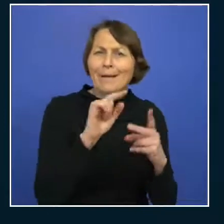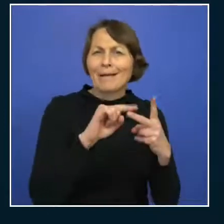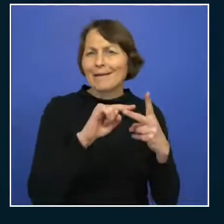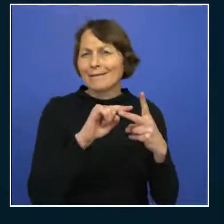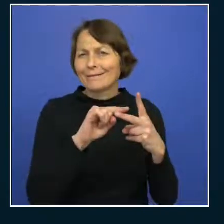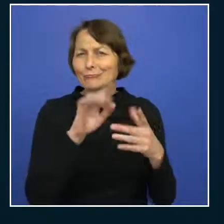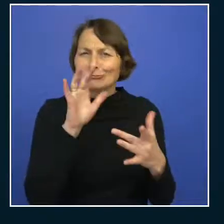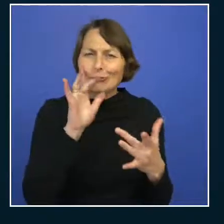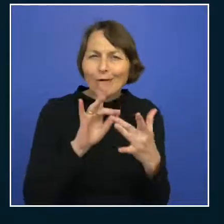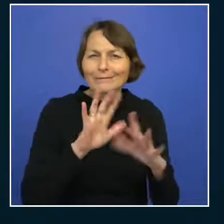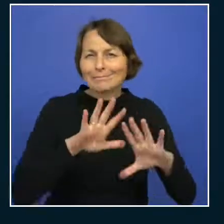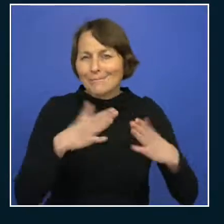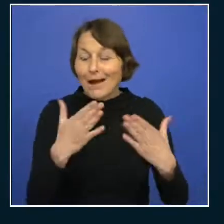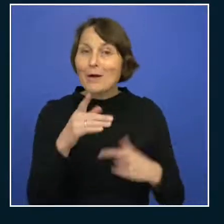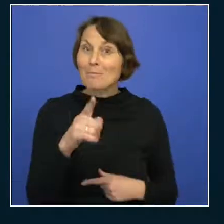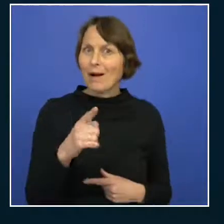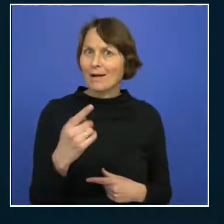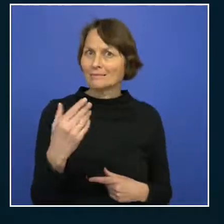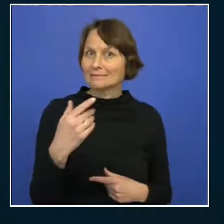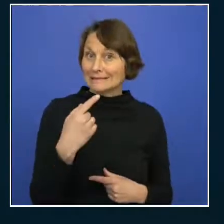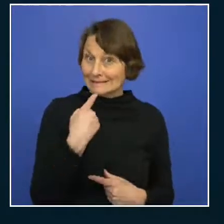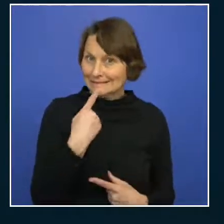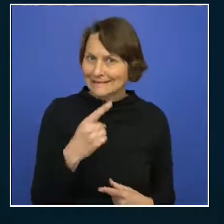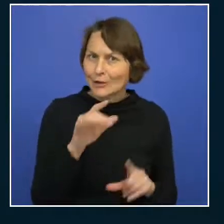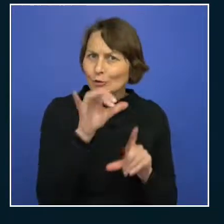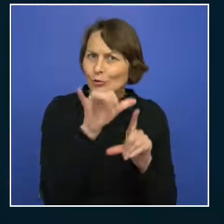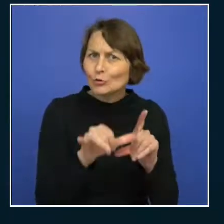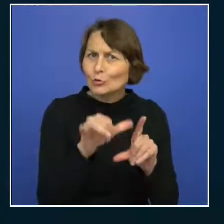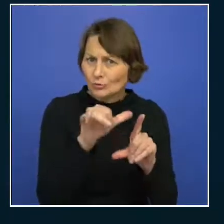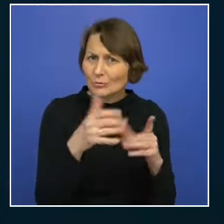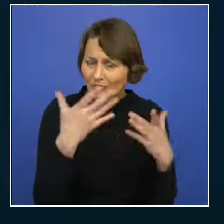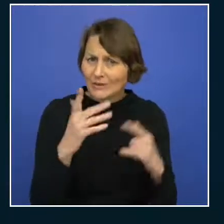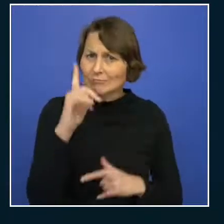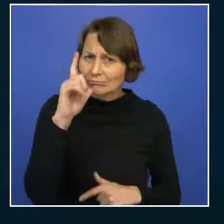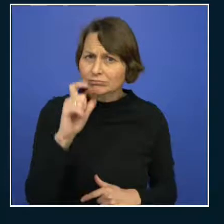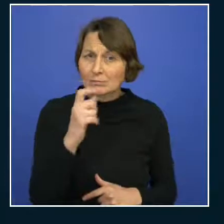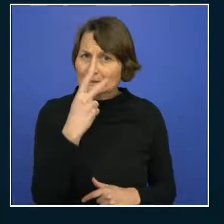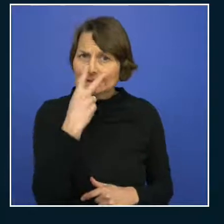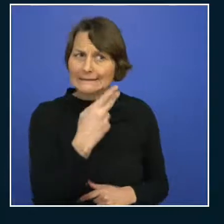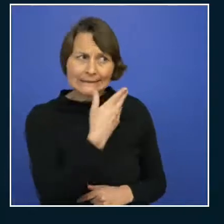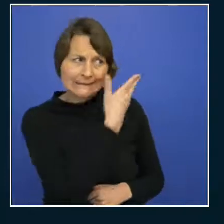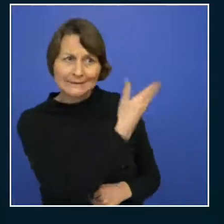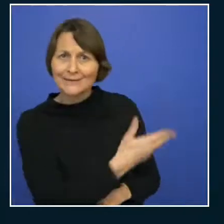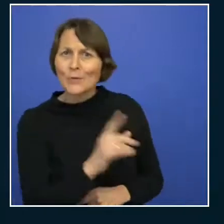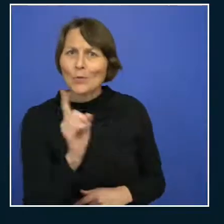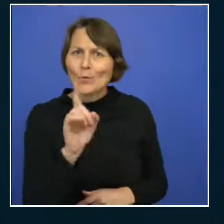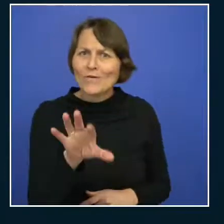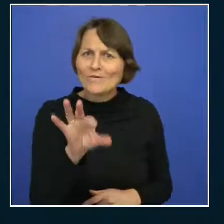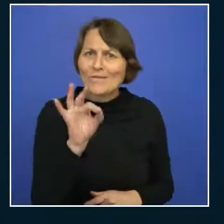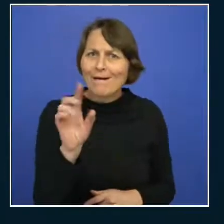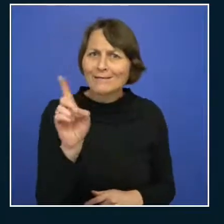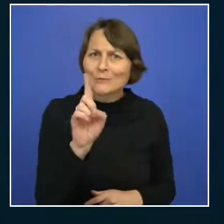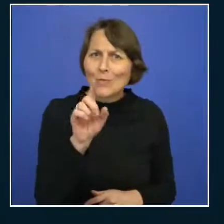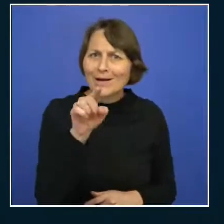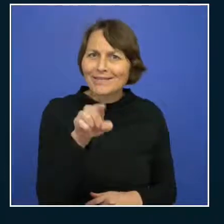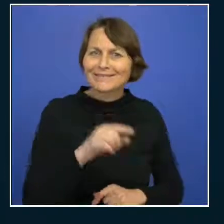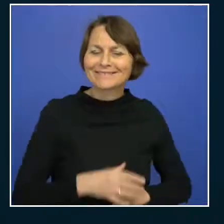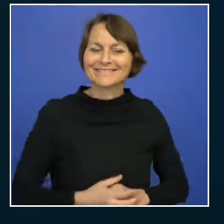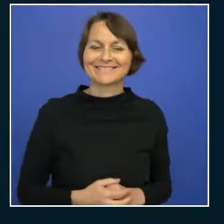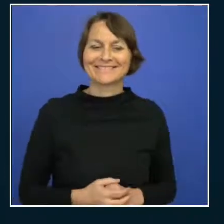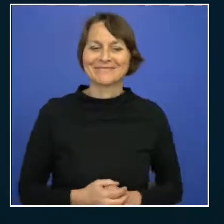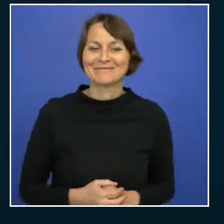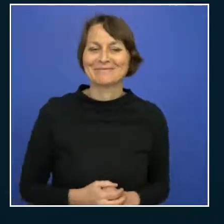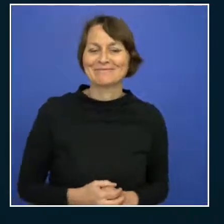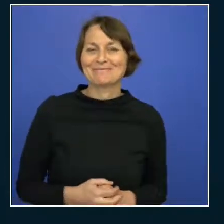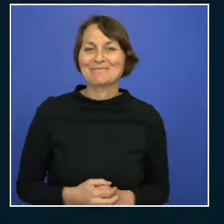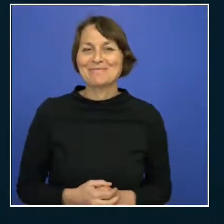channel. I didn't see it on the list. Where can we find it? It is.